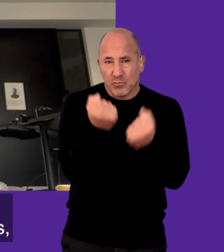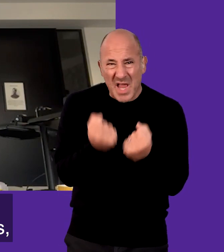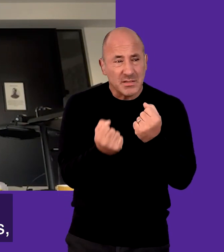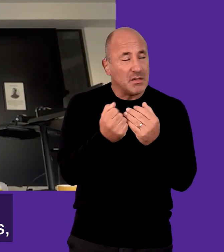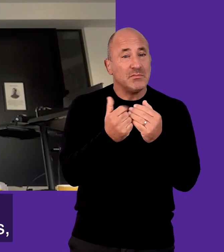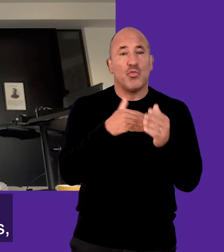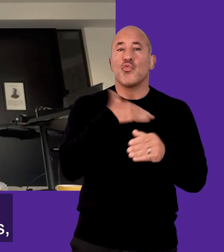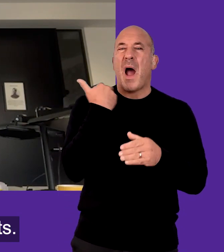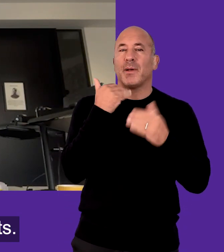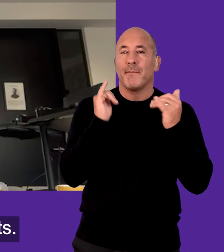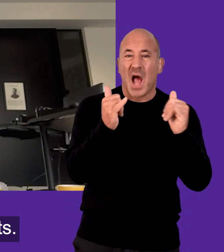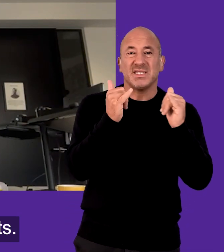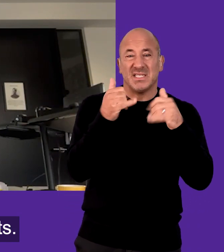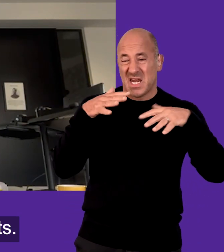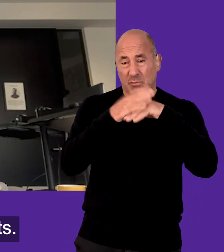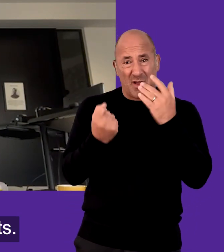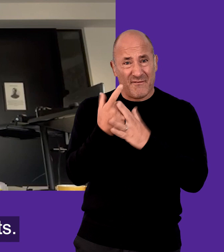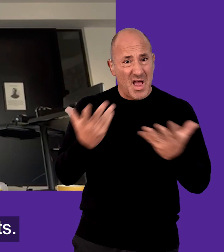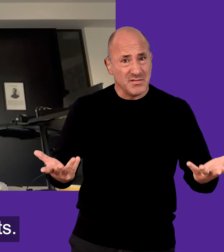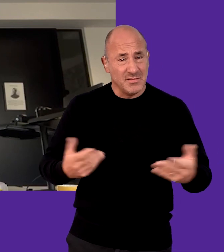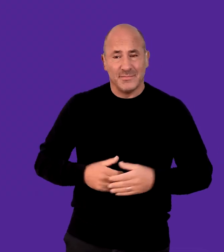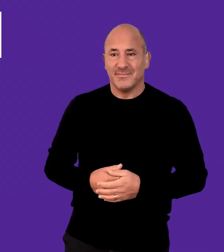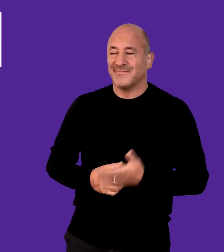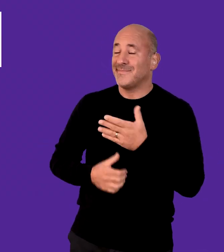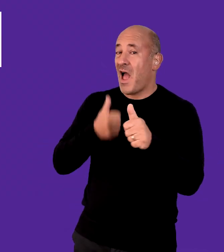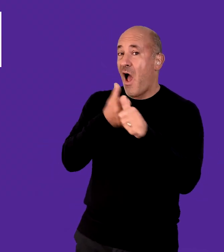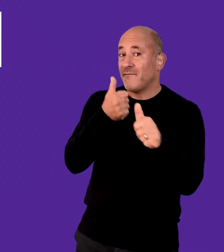training courses and appraisals to wrap parties and networking events.